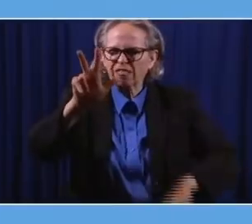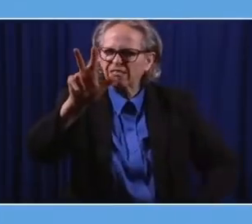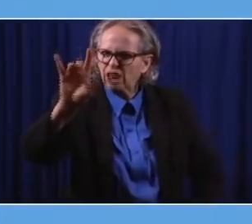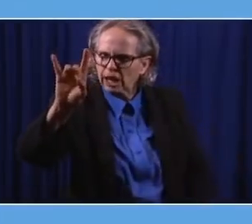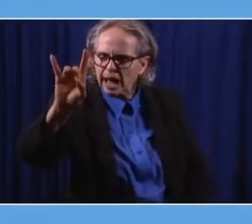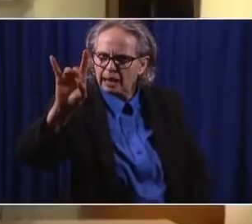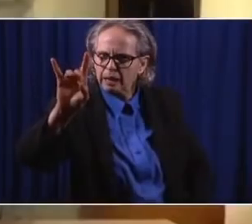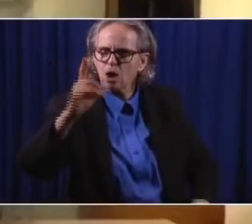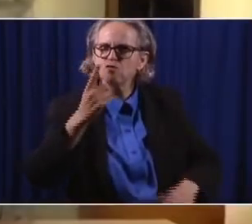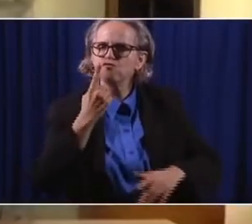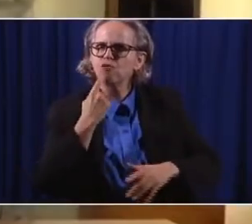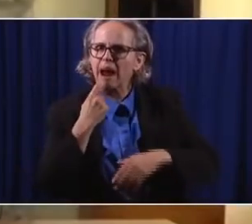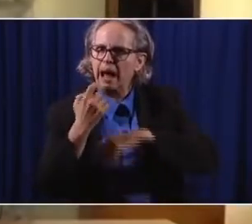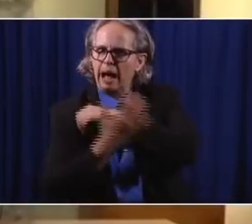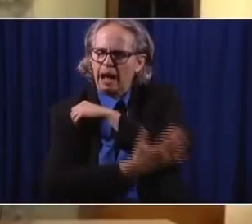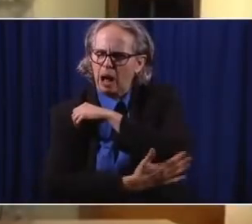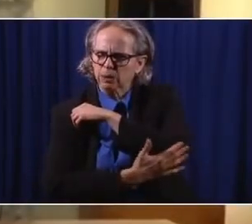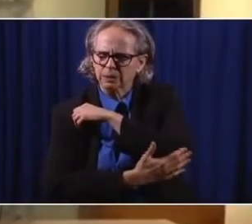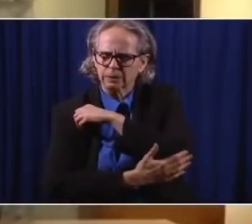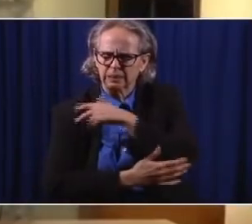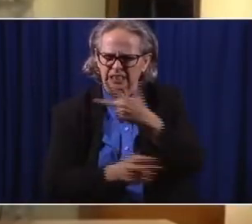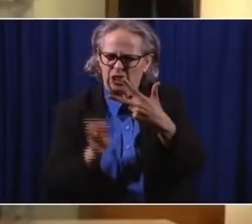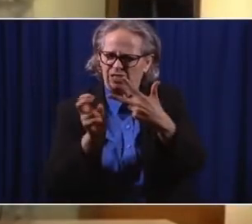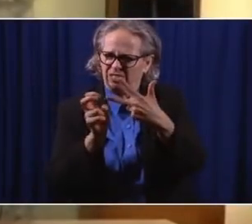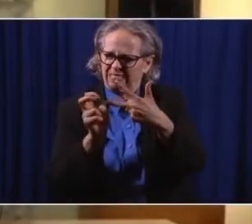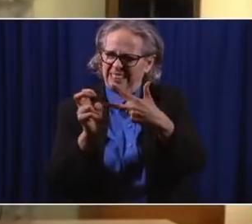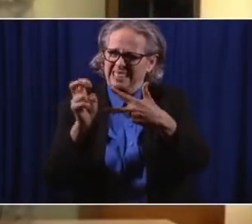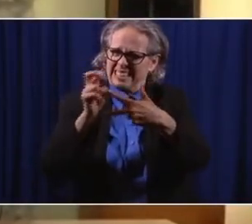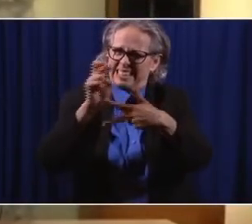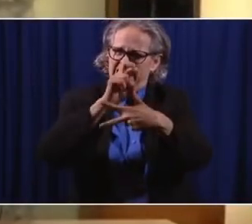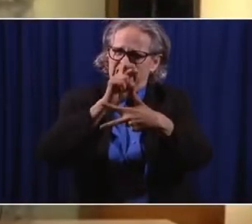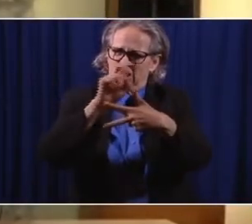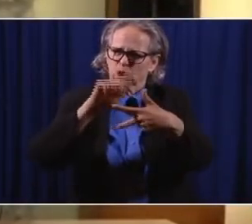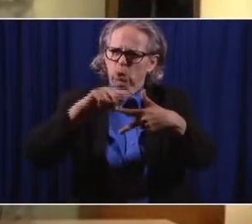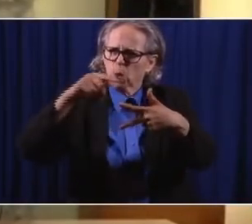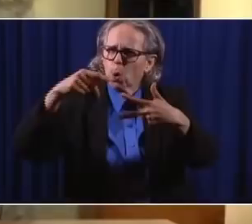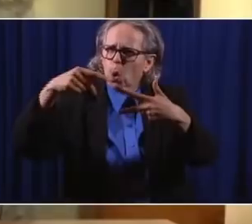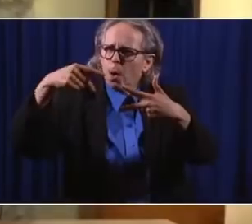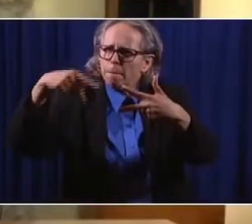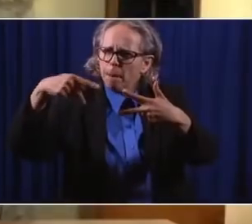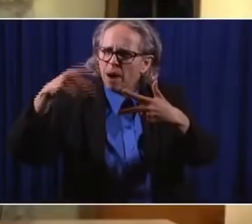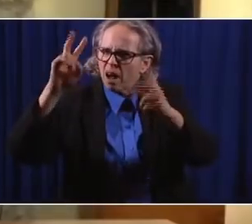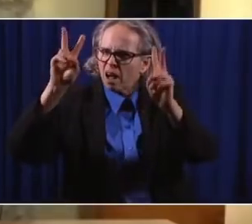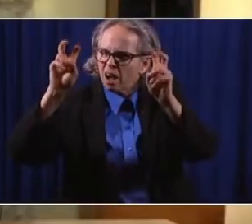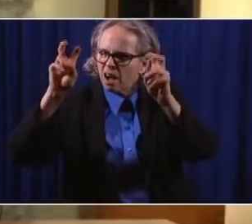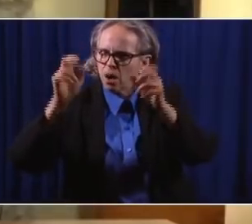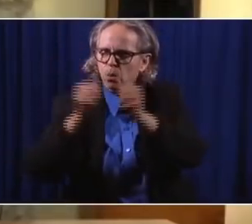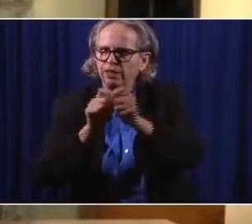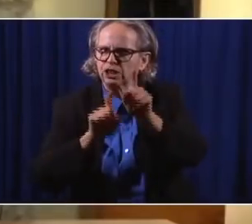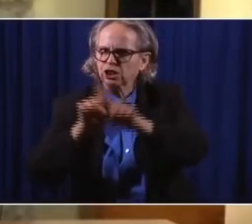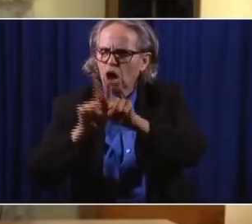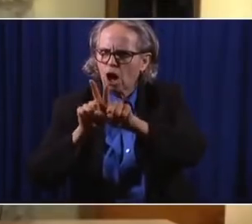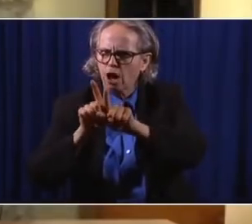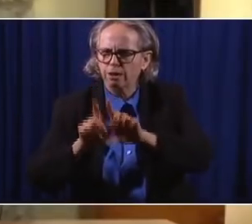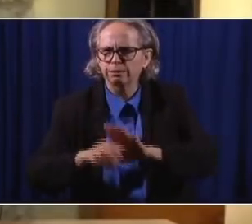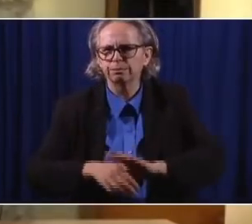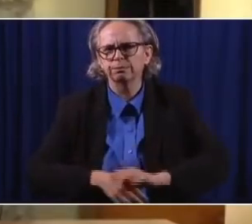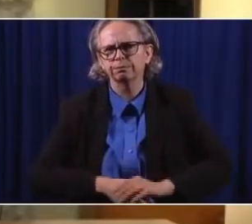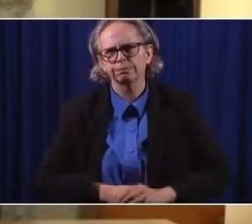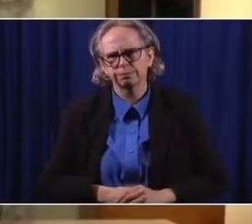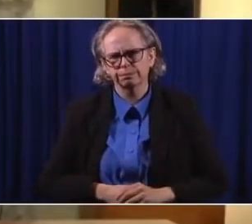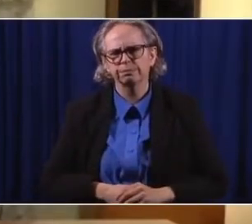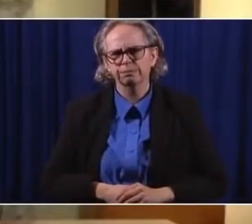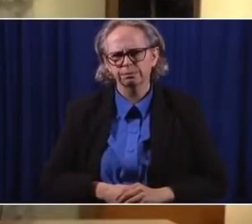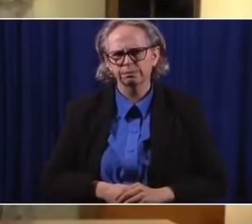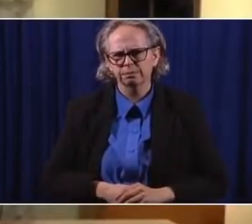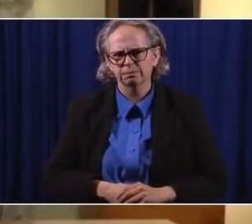Watch alert simply means that all the indicators would indicate they're purple this week, but we don't post them as